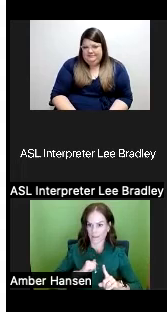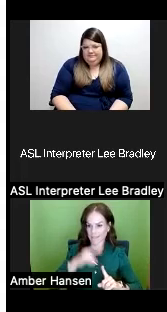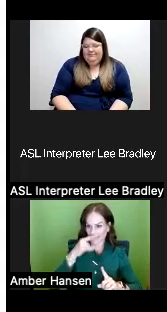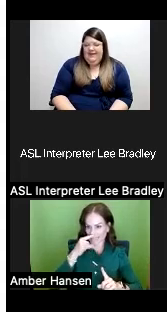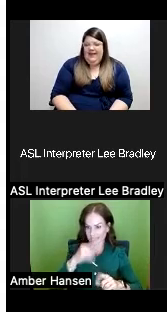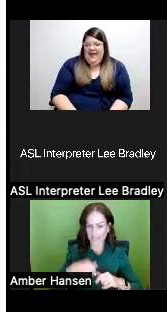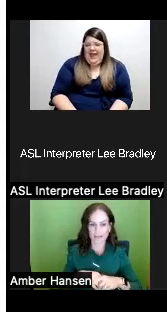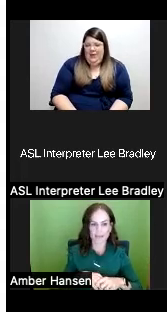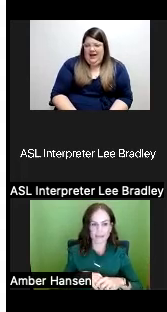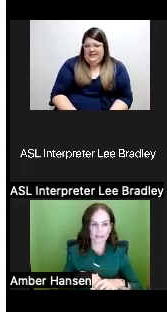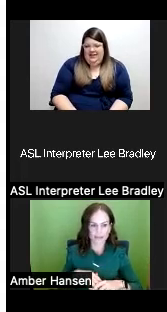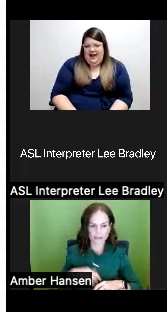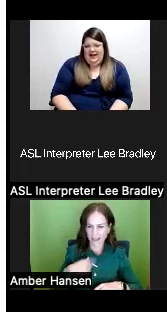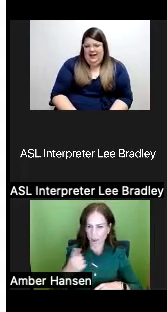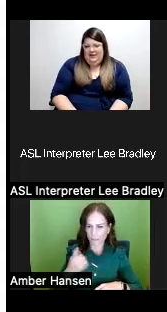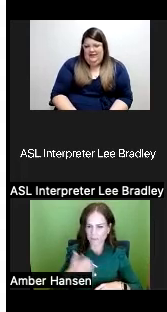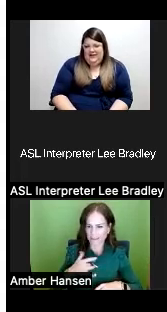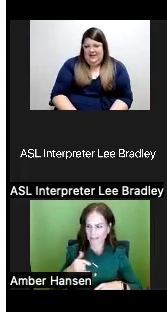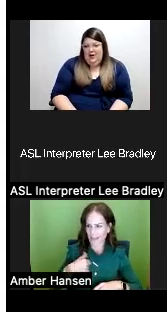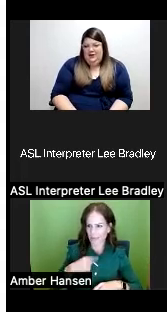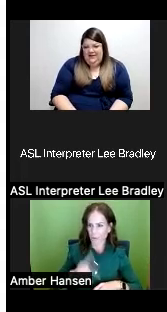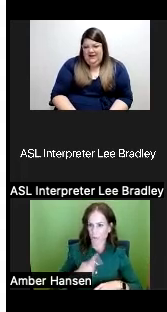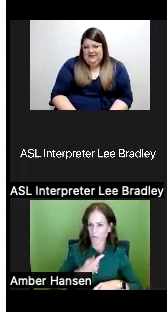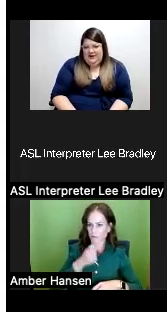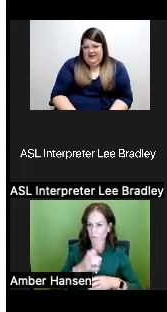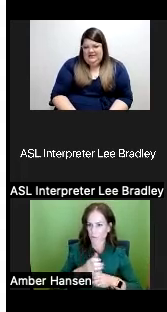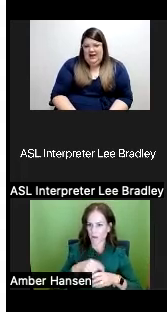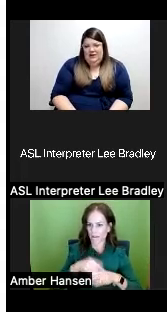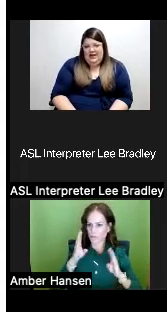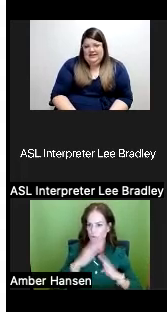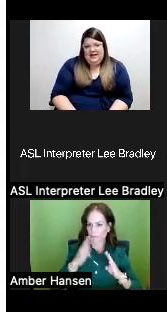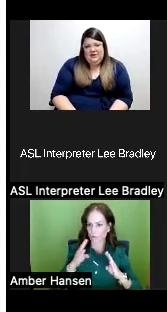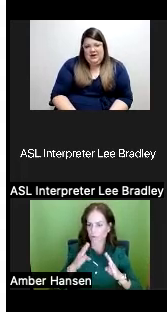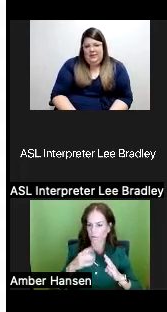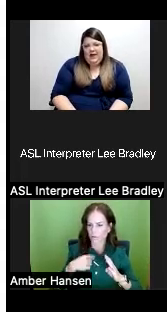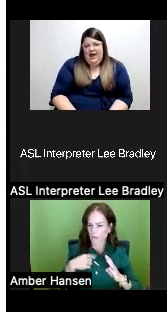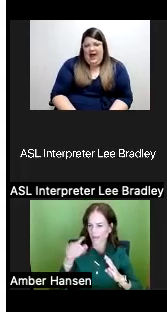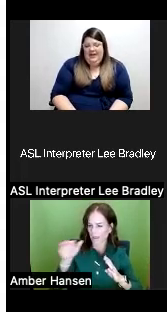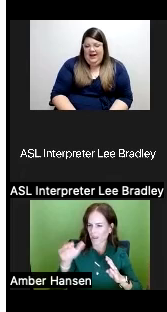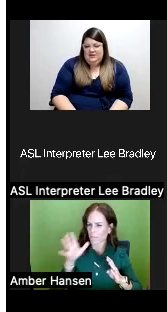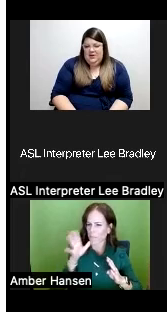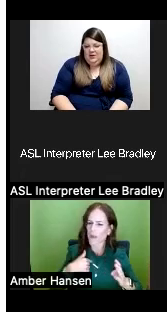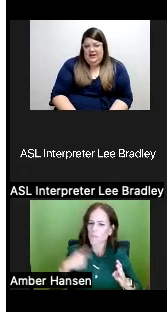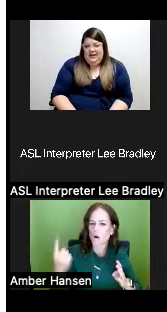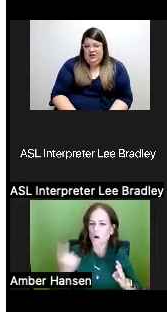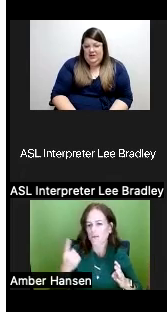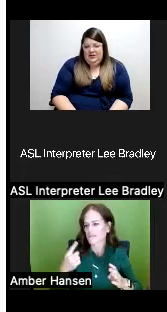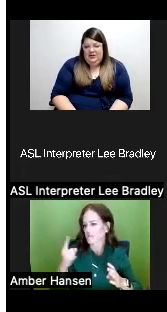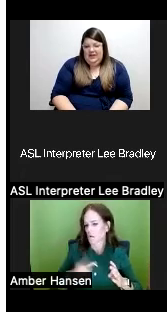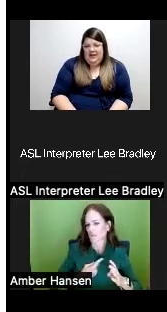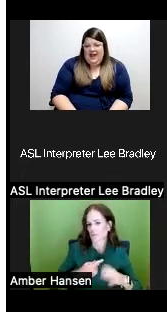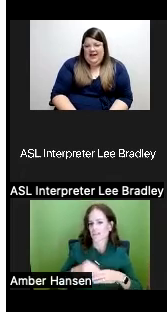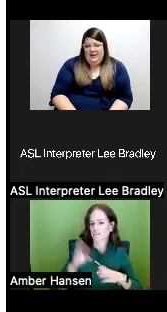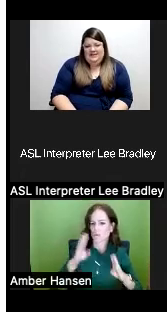visual. And when I saw that, I kind of reflected on my own life and experience. And I realized as I was growing up, I thought I was the only one getting in